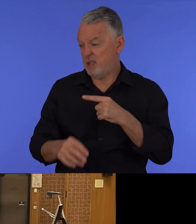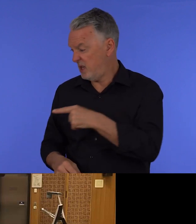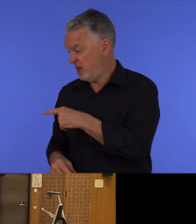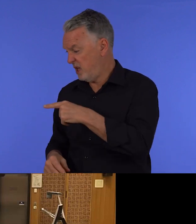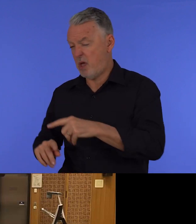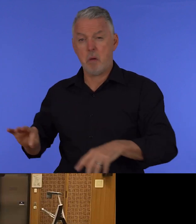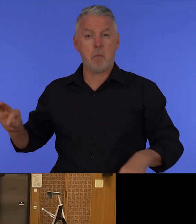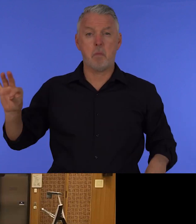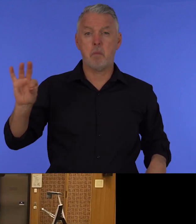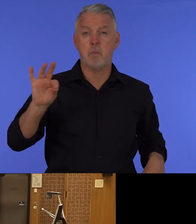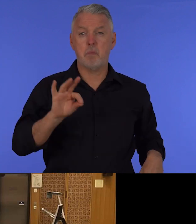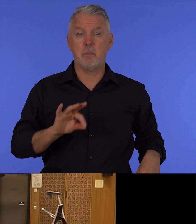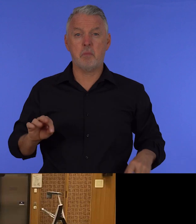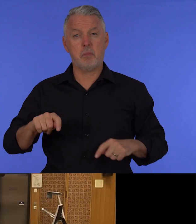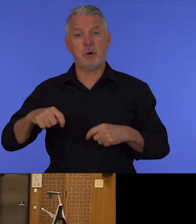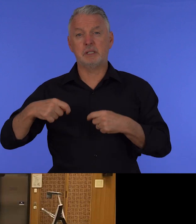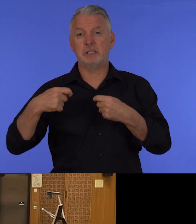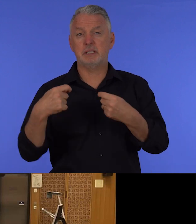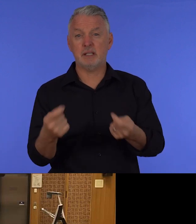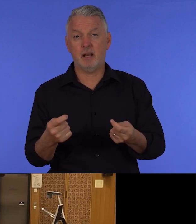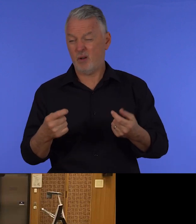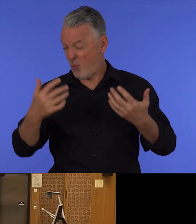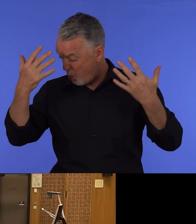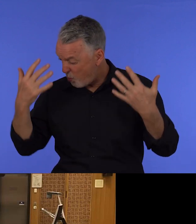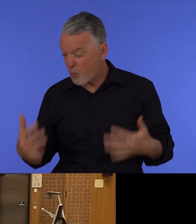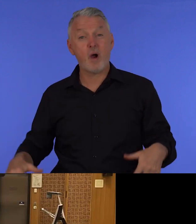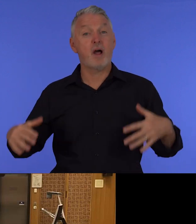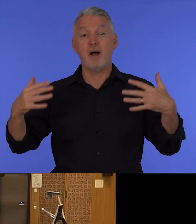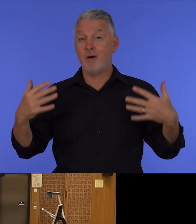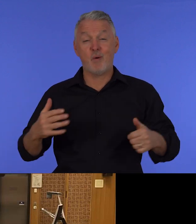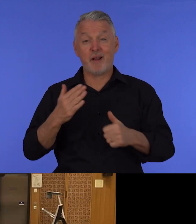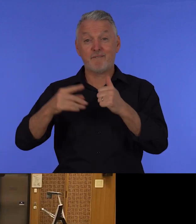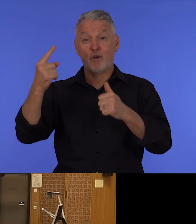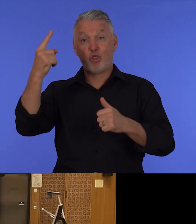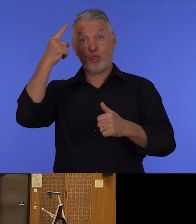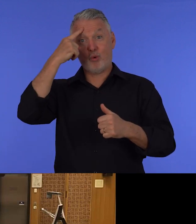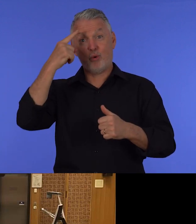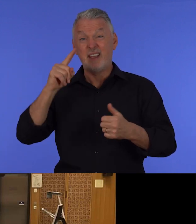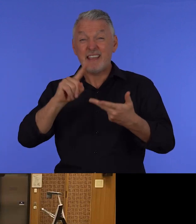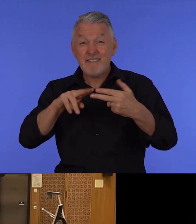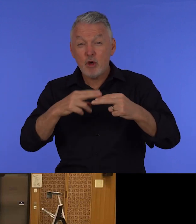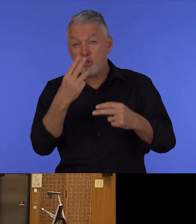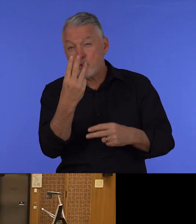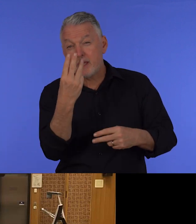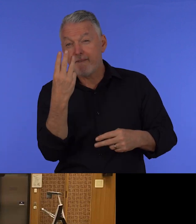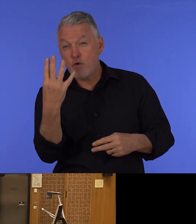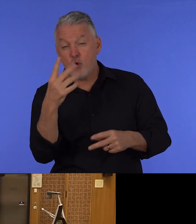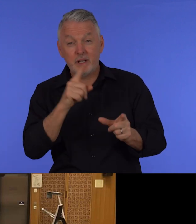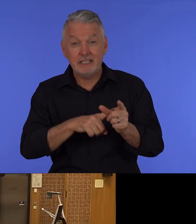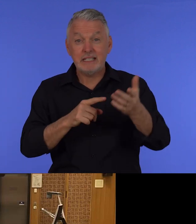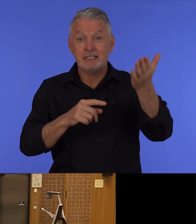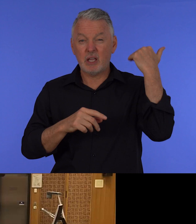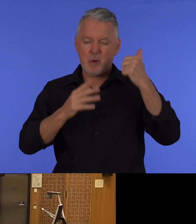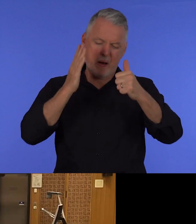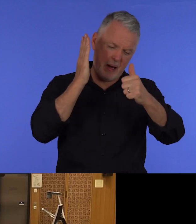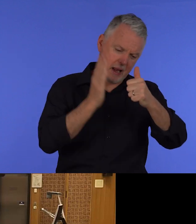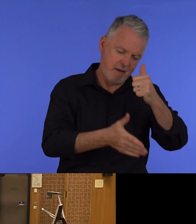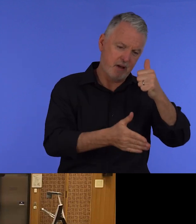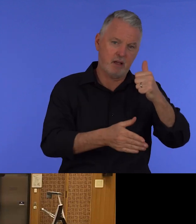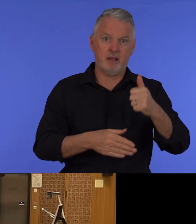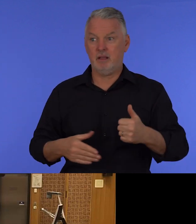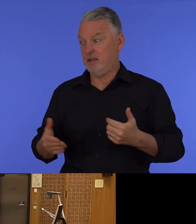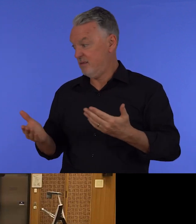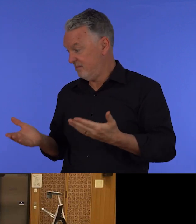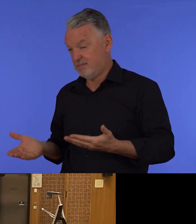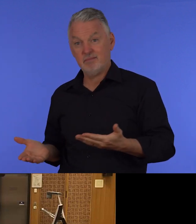huge auditorium, and he just rocked it. And it just something I would never fathom 3 or 4 years